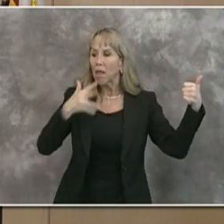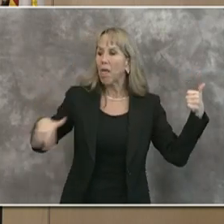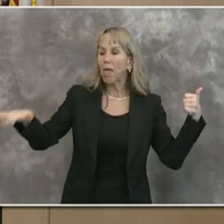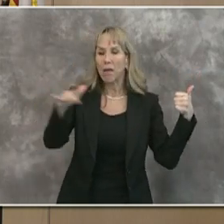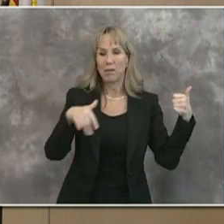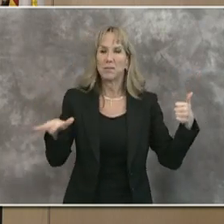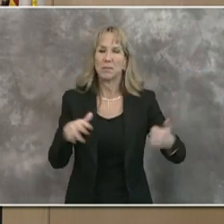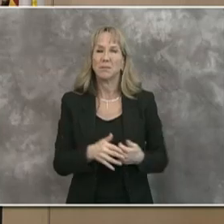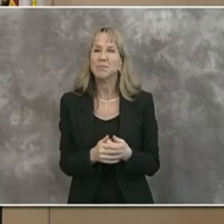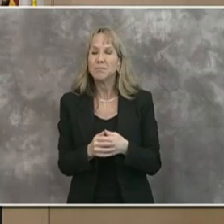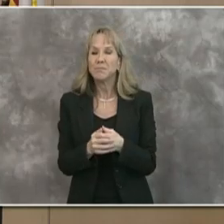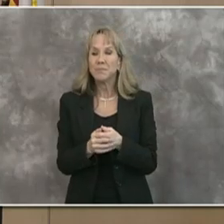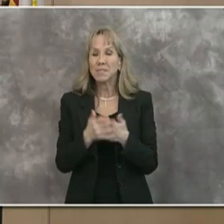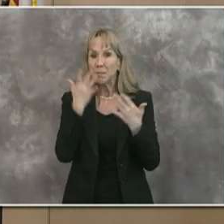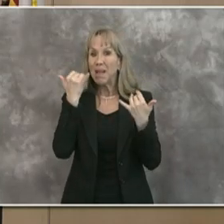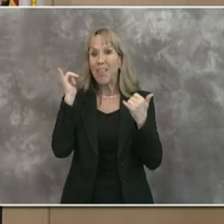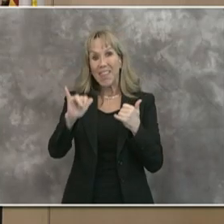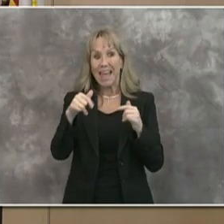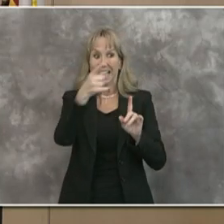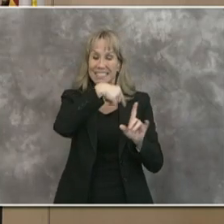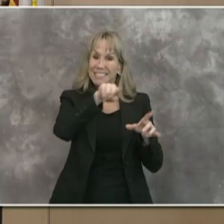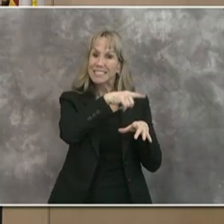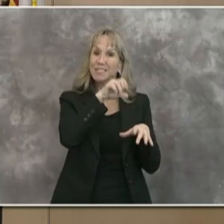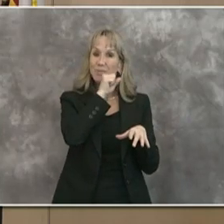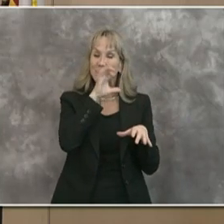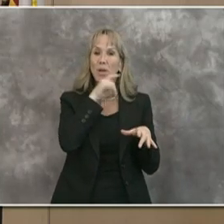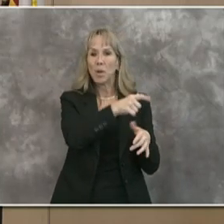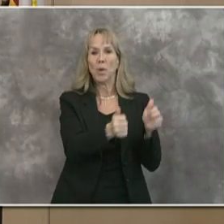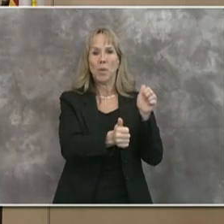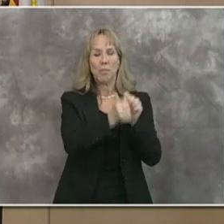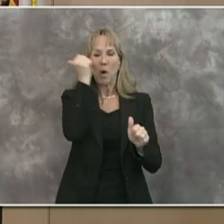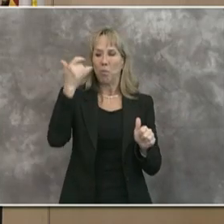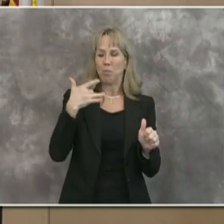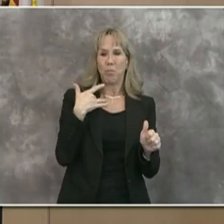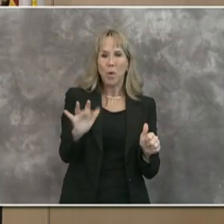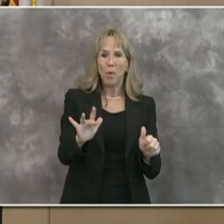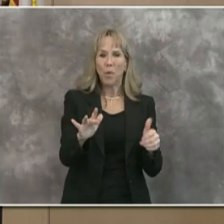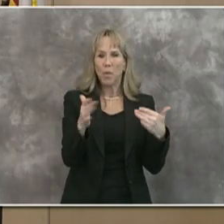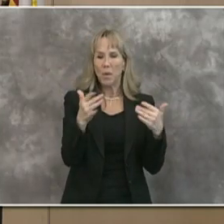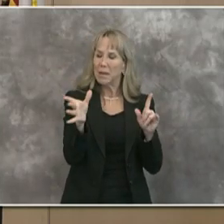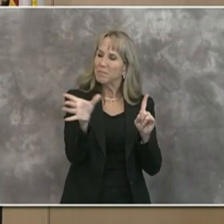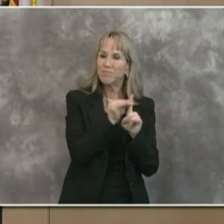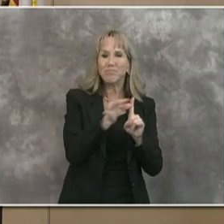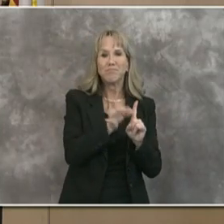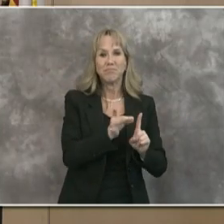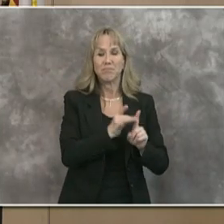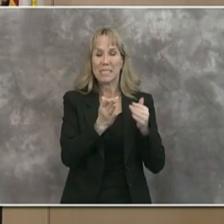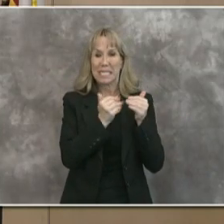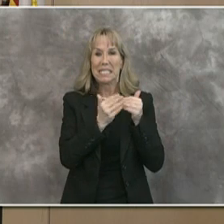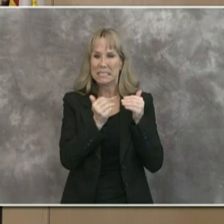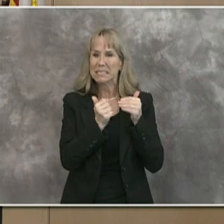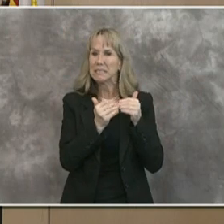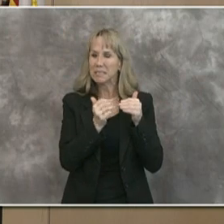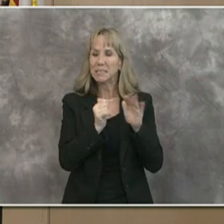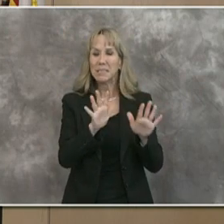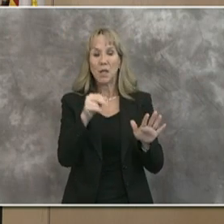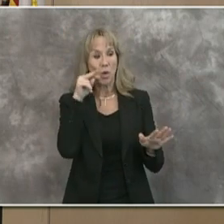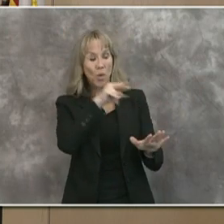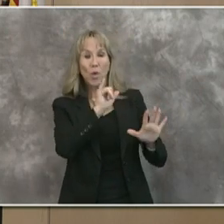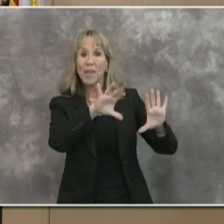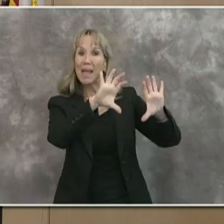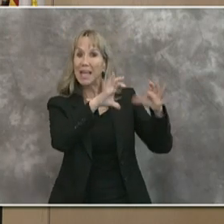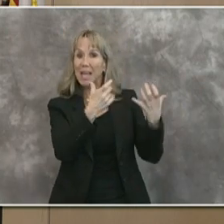public, because this is the population that is most vulnerable, and this is the population, and if you look at